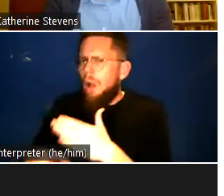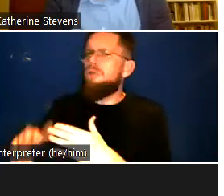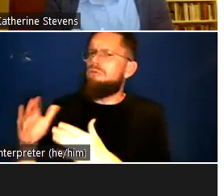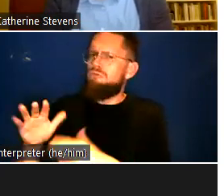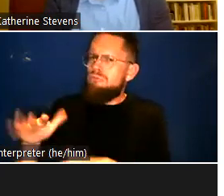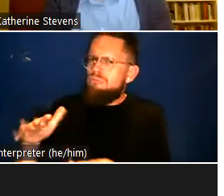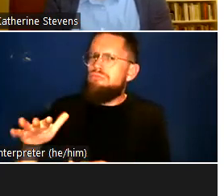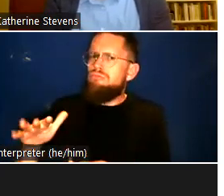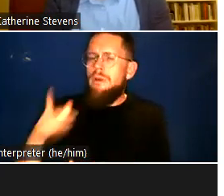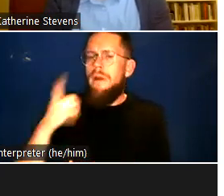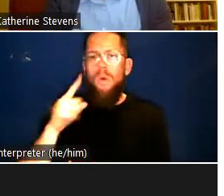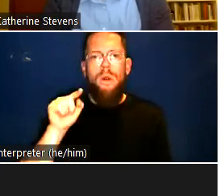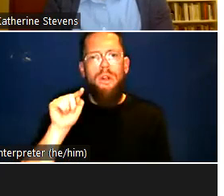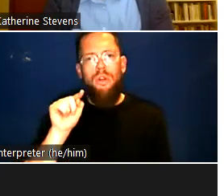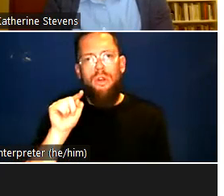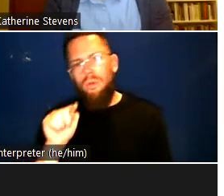for you to